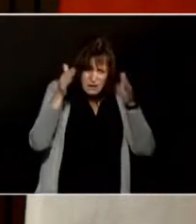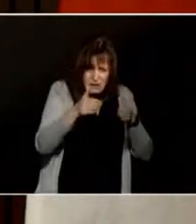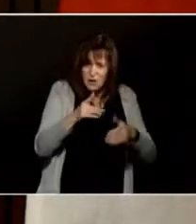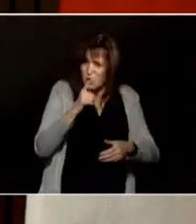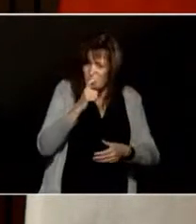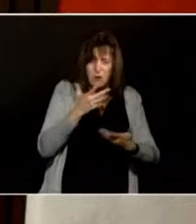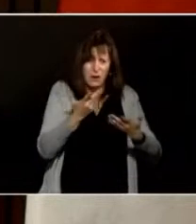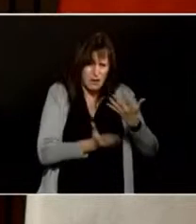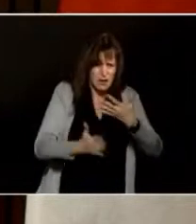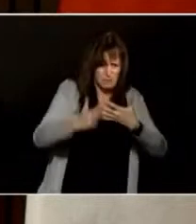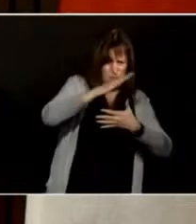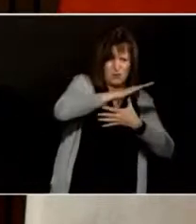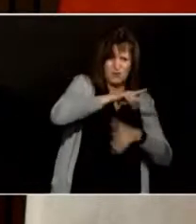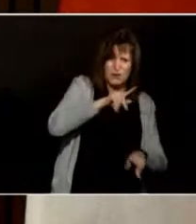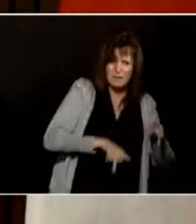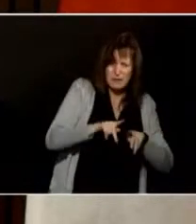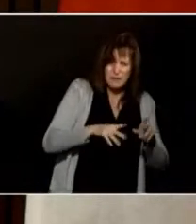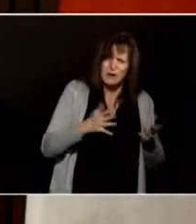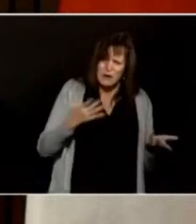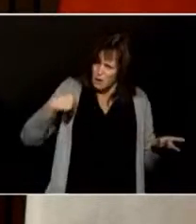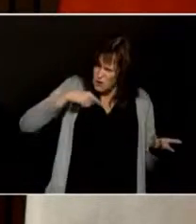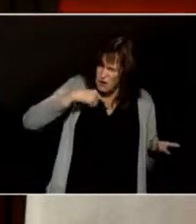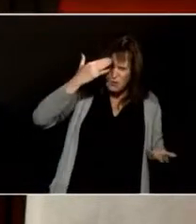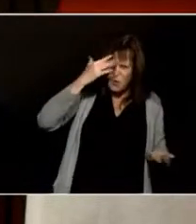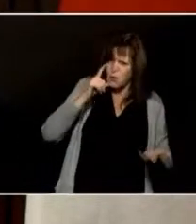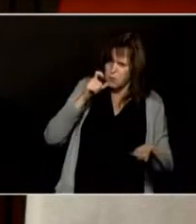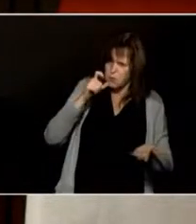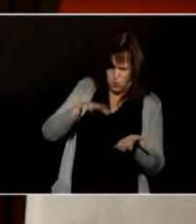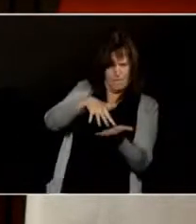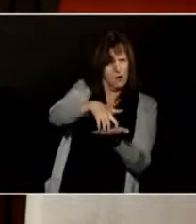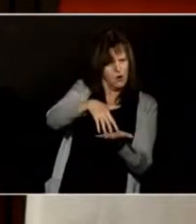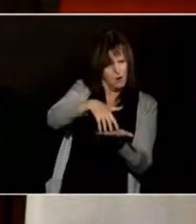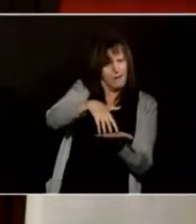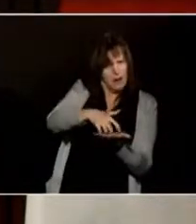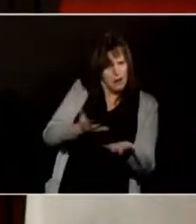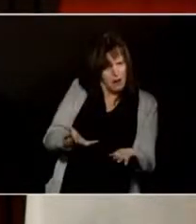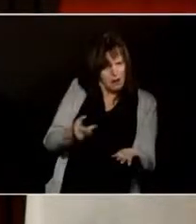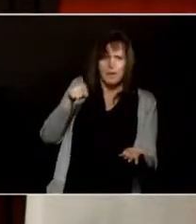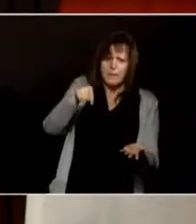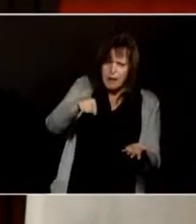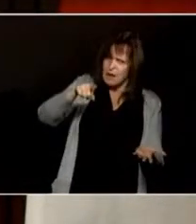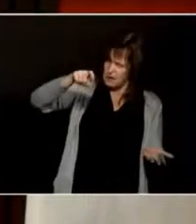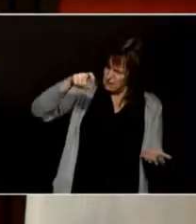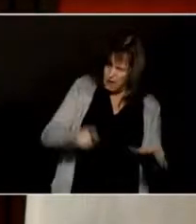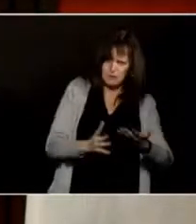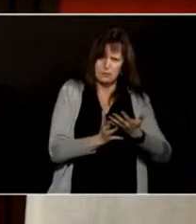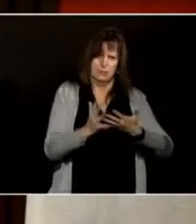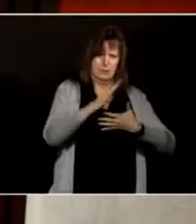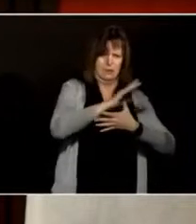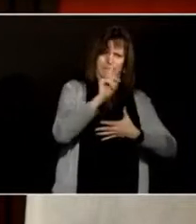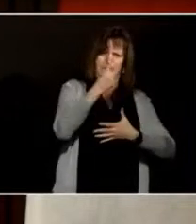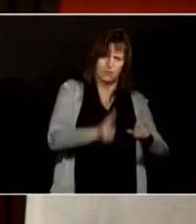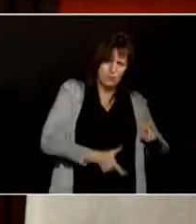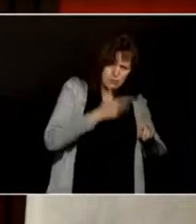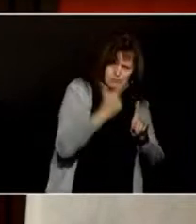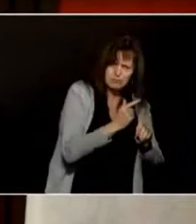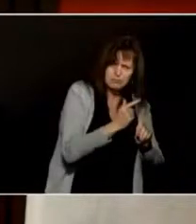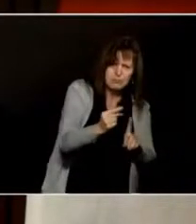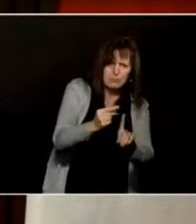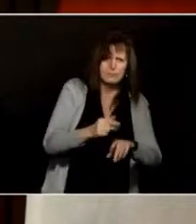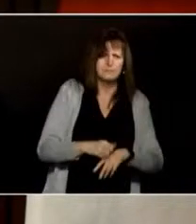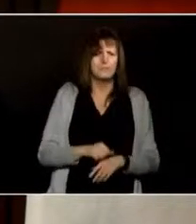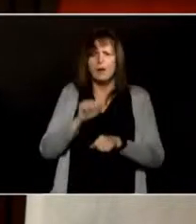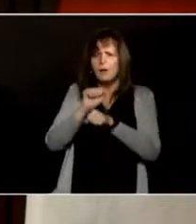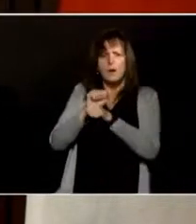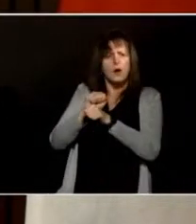We know who is I imagine, like most people, I've got no issue. If you guys want to go get vaccines, please do